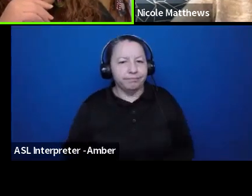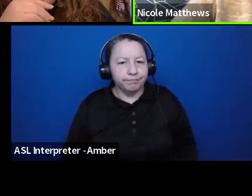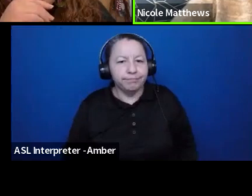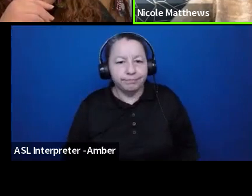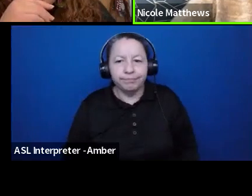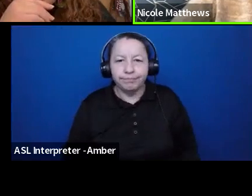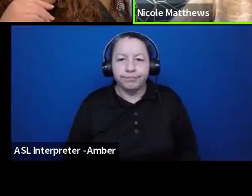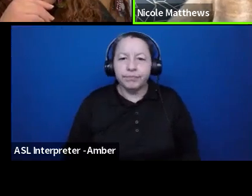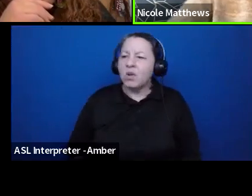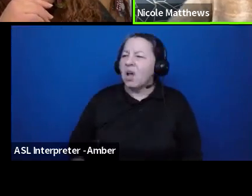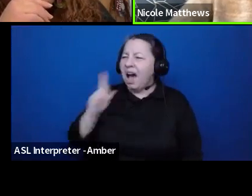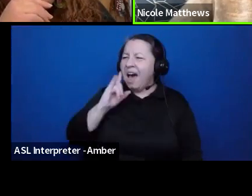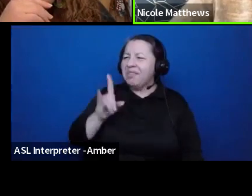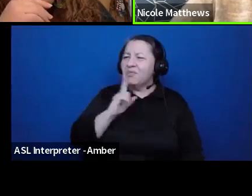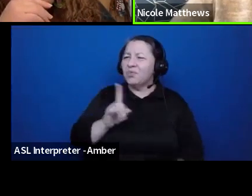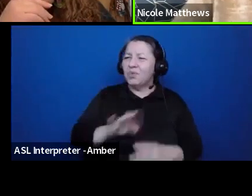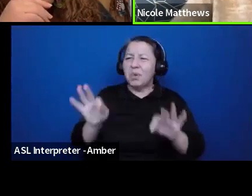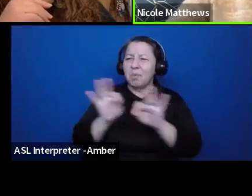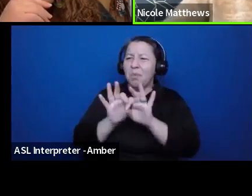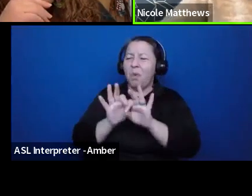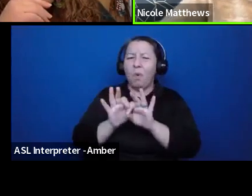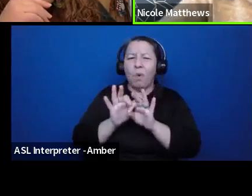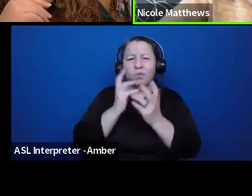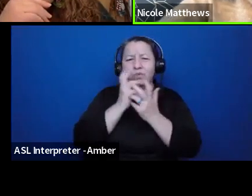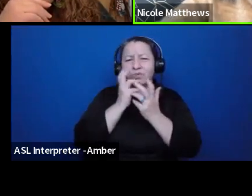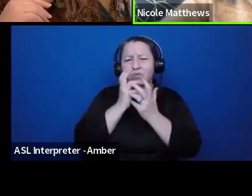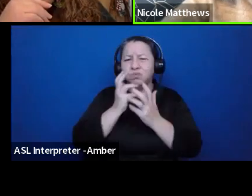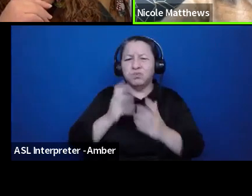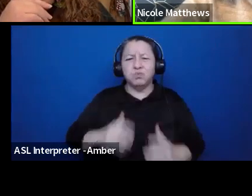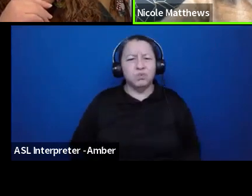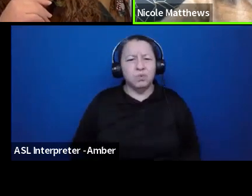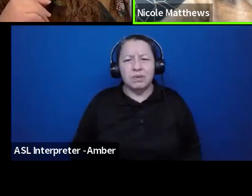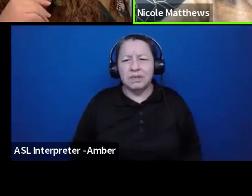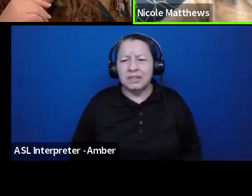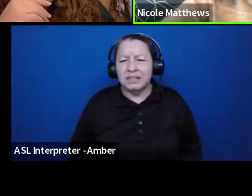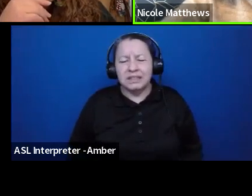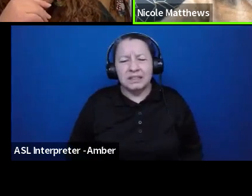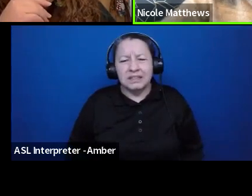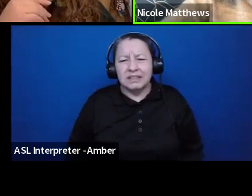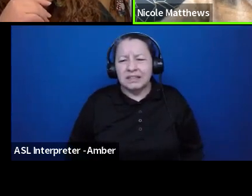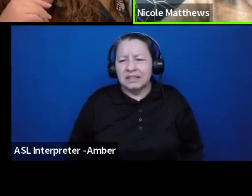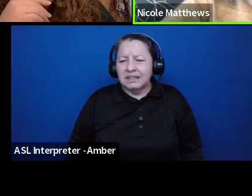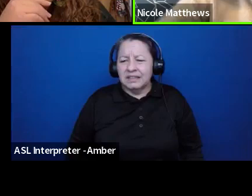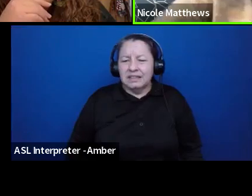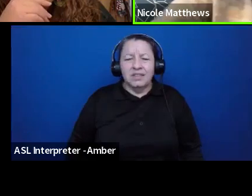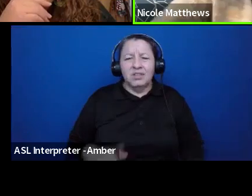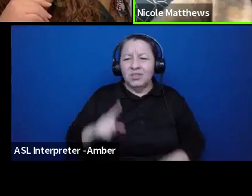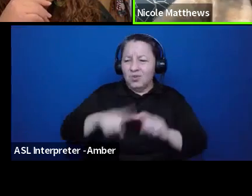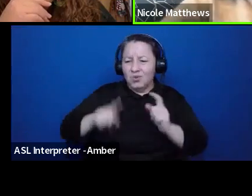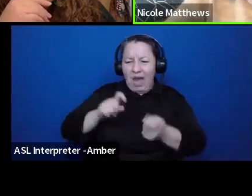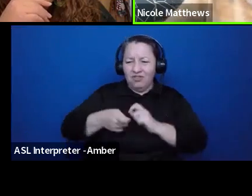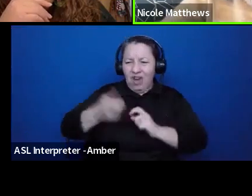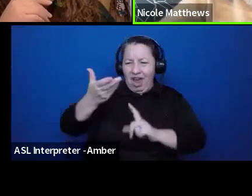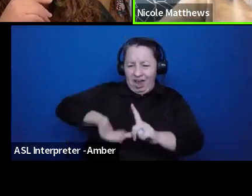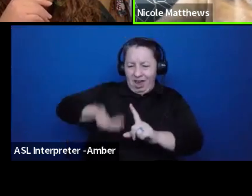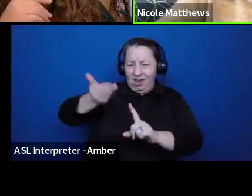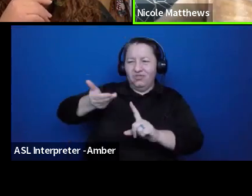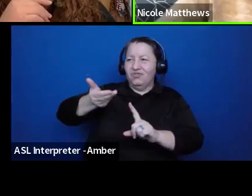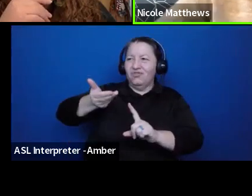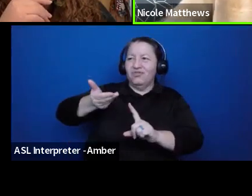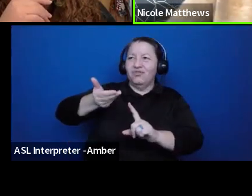I think that's so important because you're right. You can't change the vessel that you were, you know, like you're that the world sees